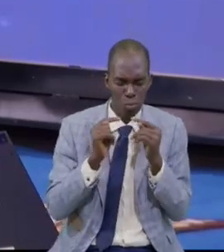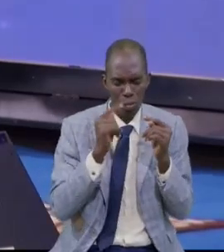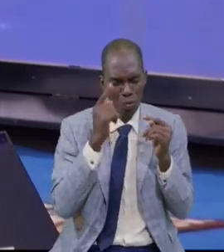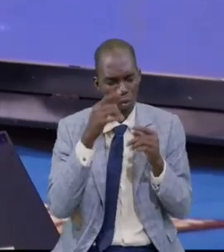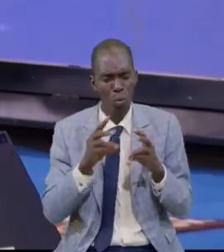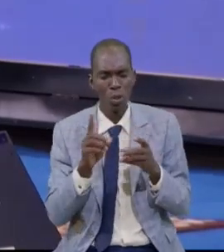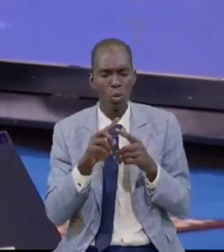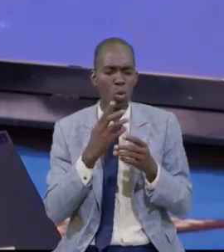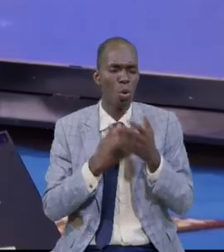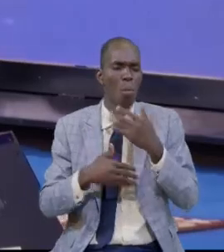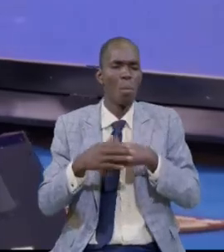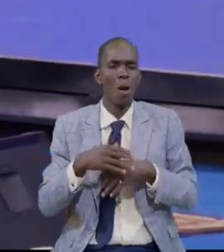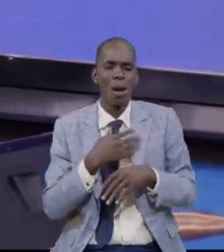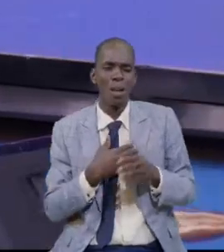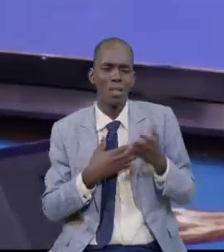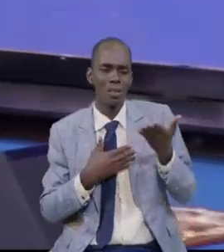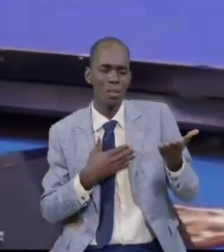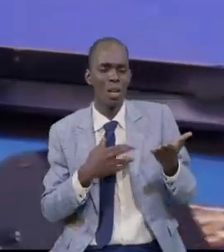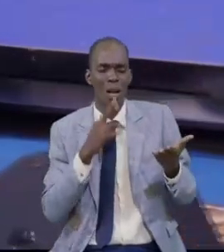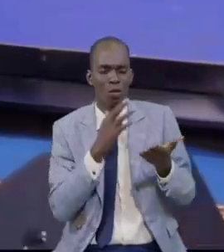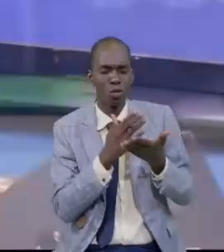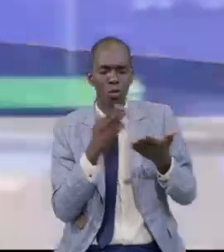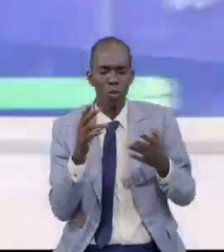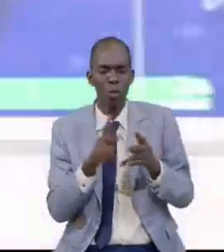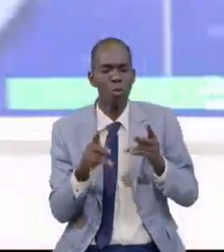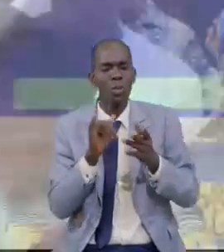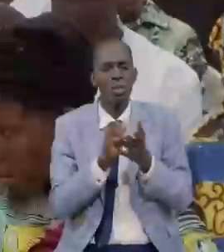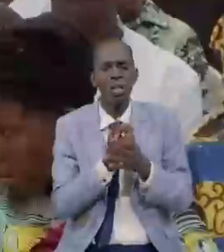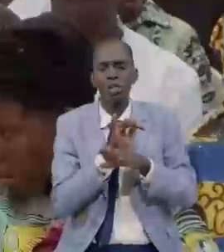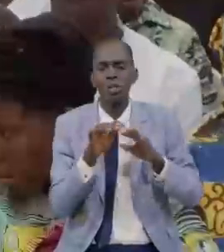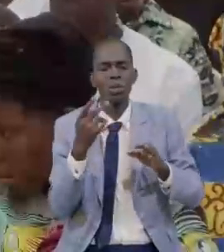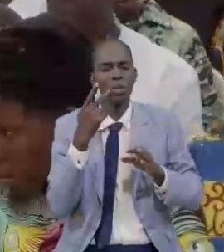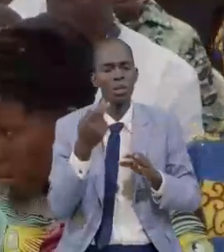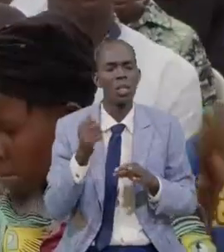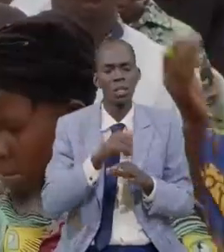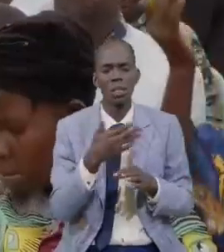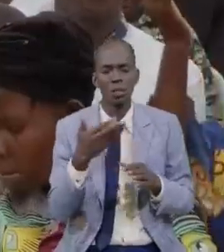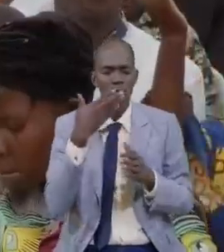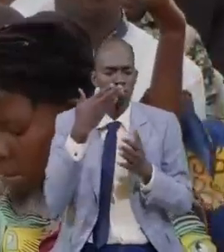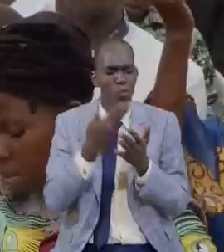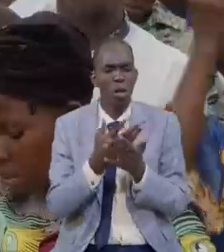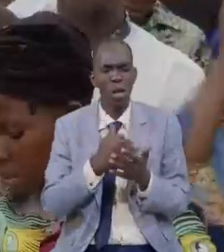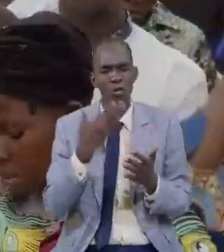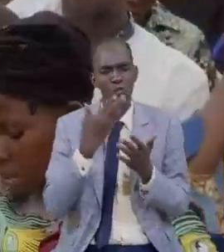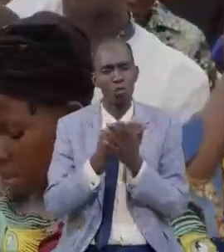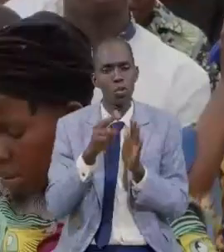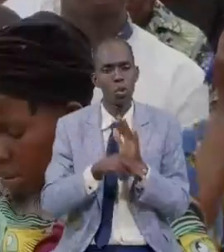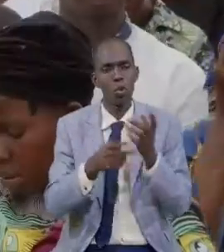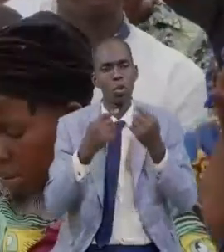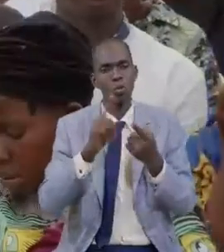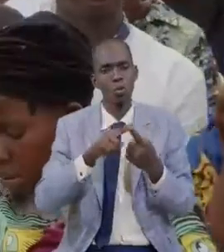that will not see any good, but your goodness will come to you there. You don't have to run